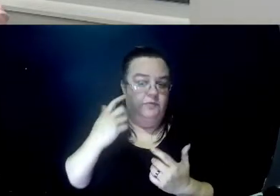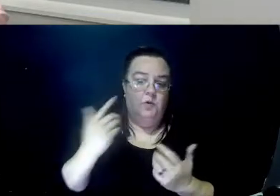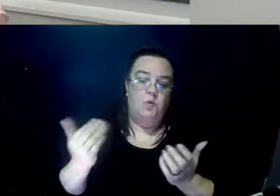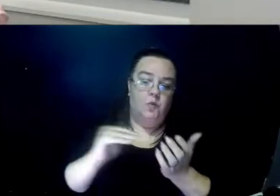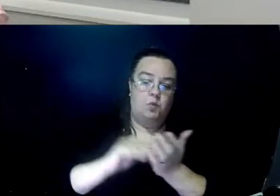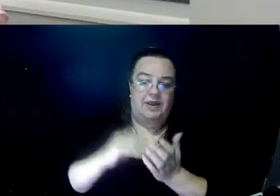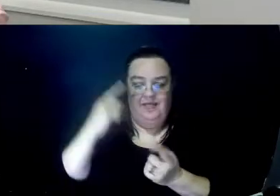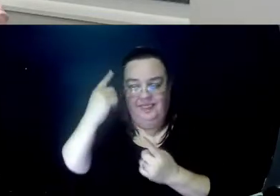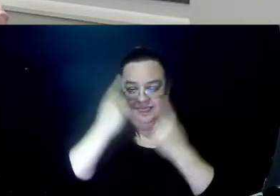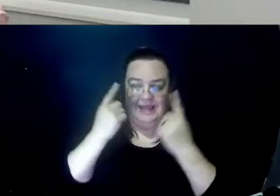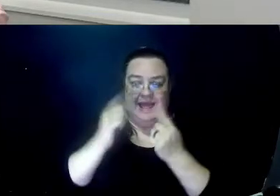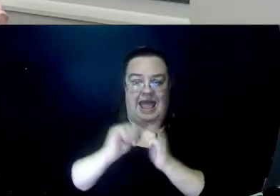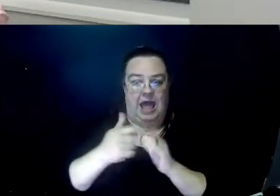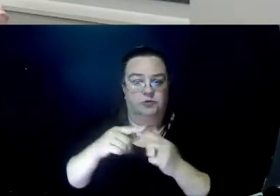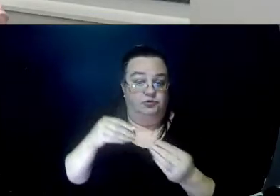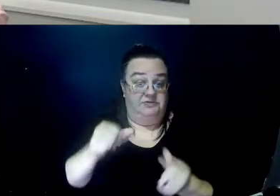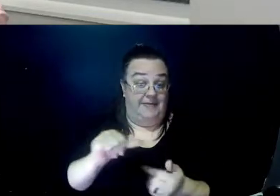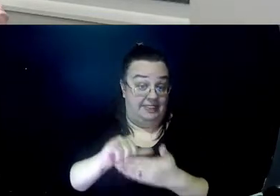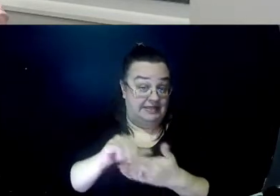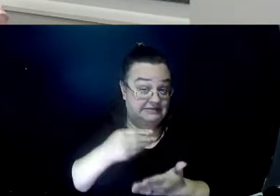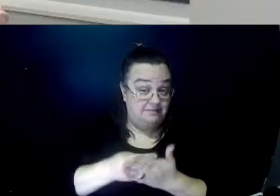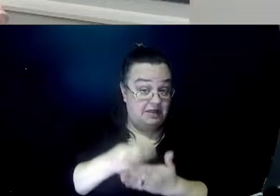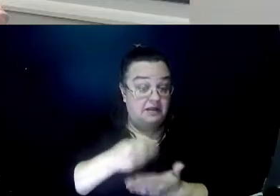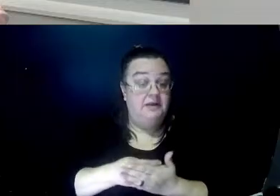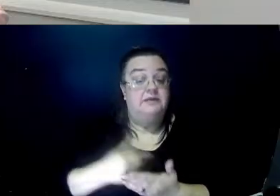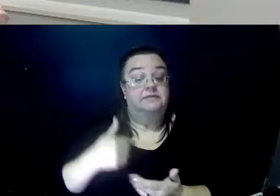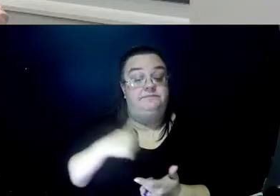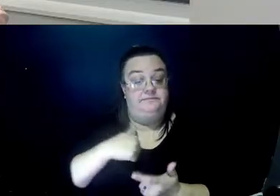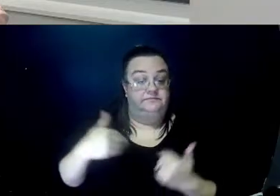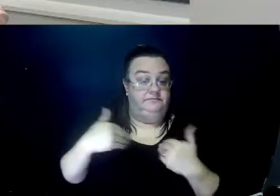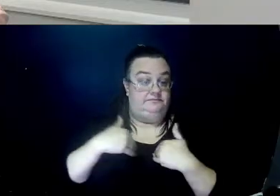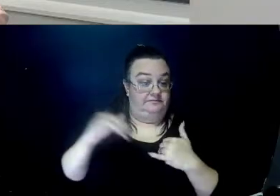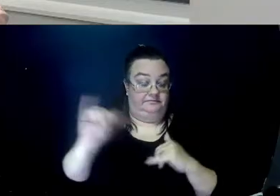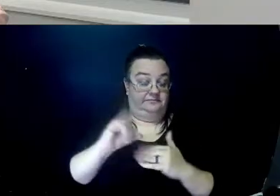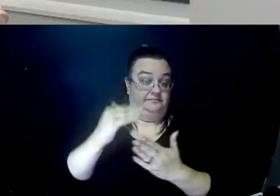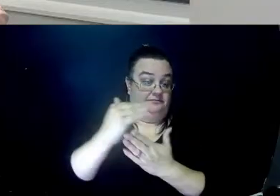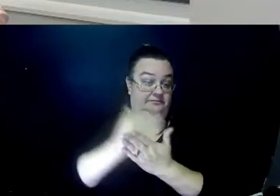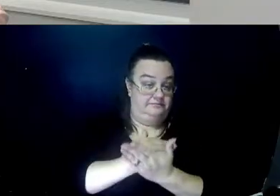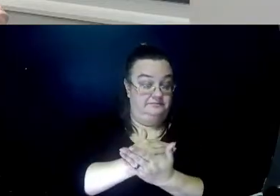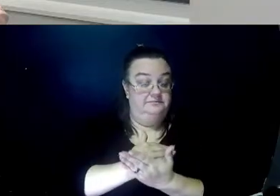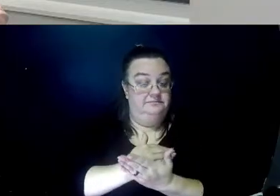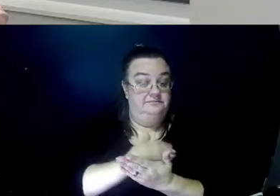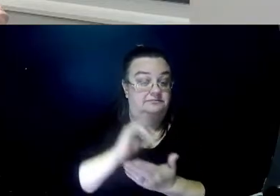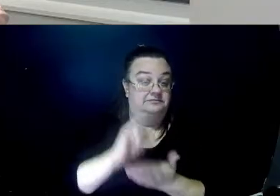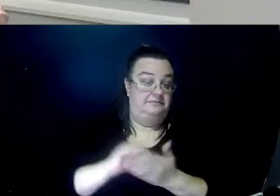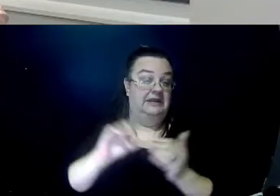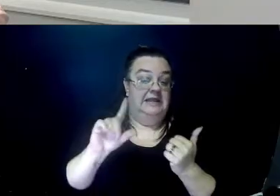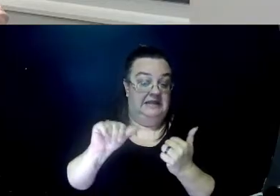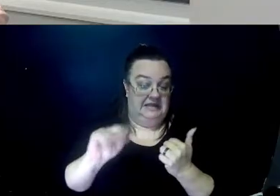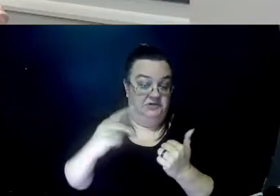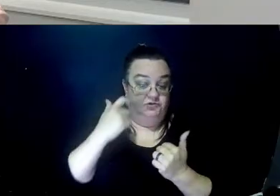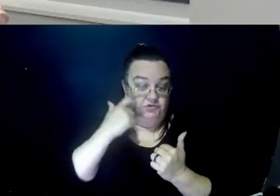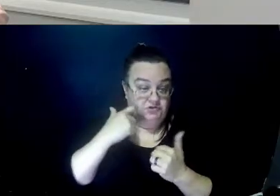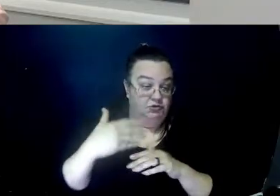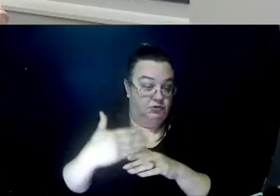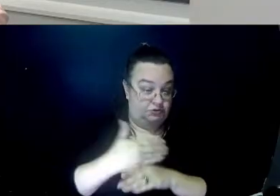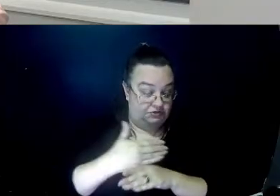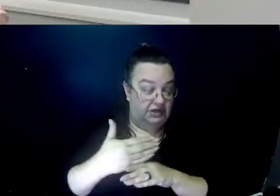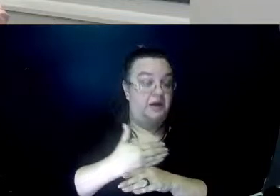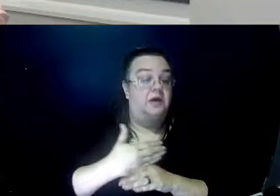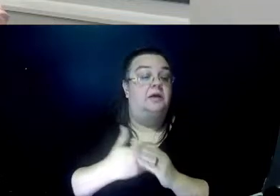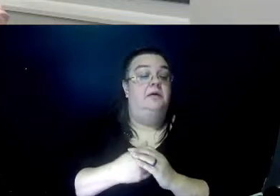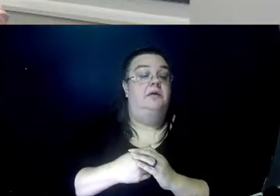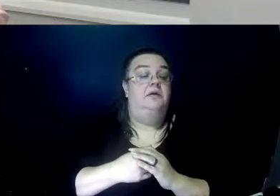rethinking how to spend this money. I have the same list up that Dan just shared.